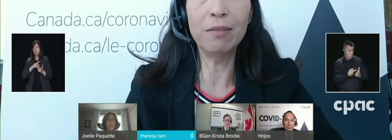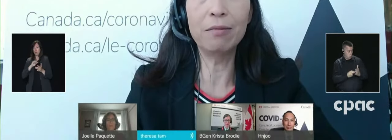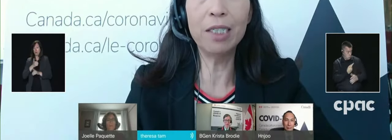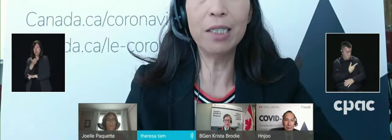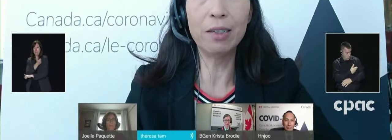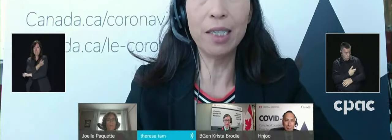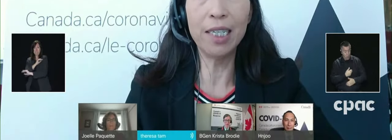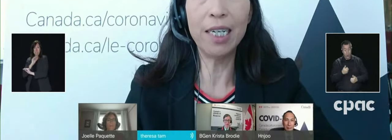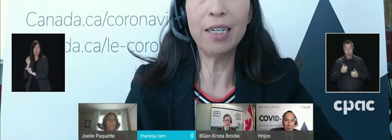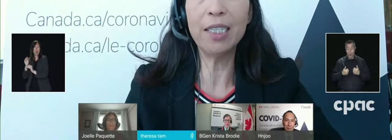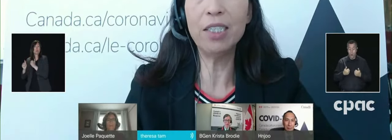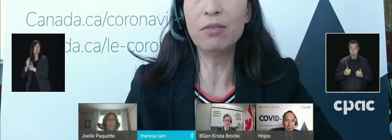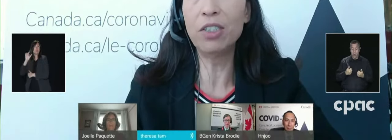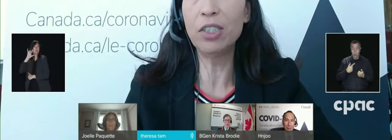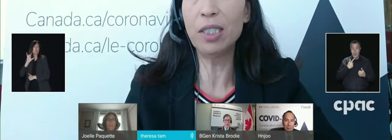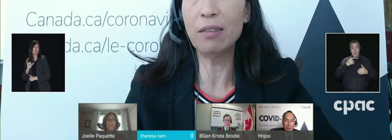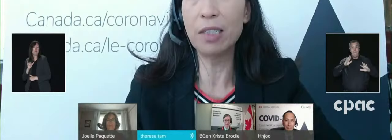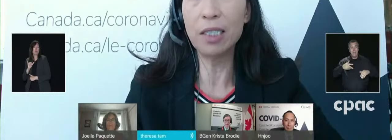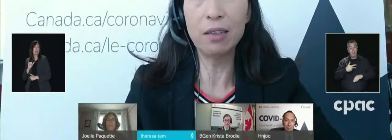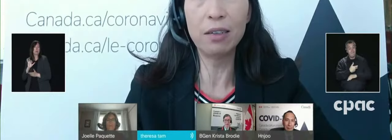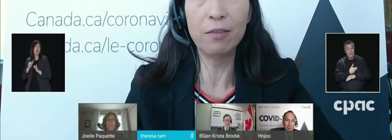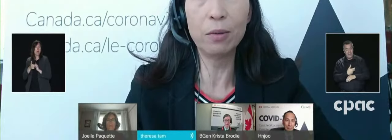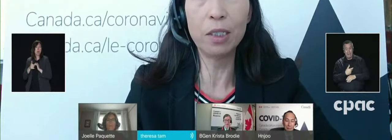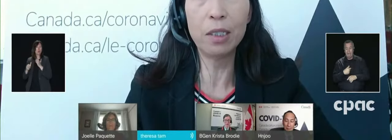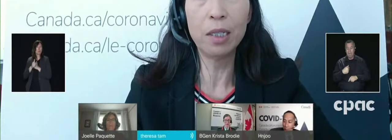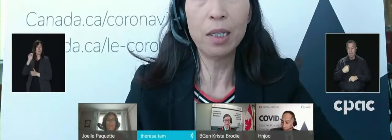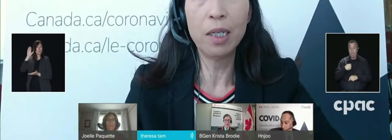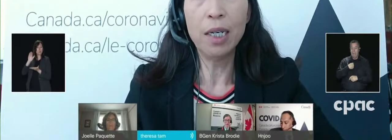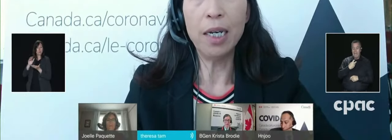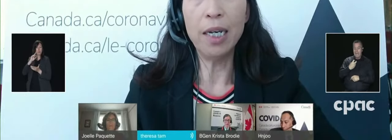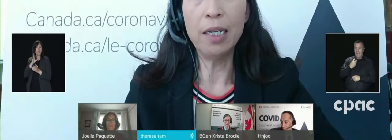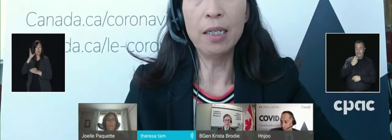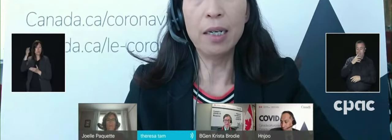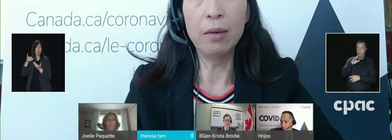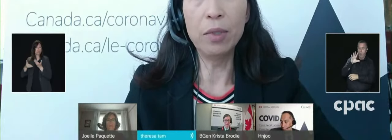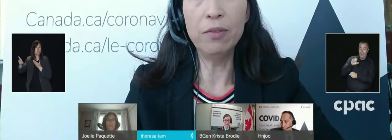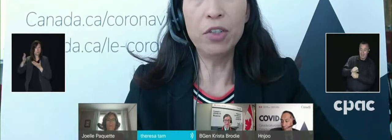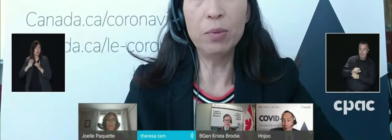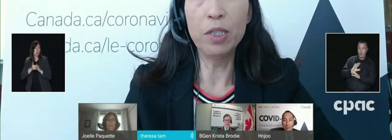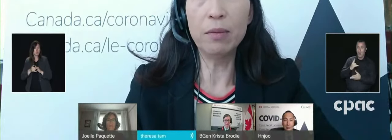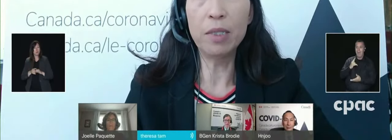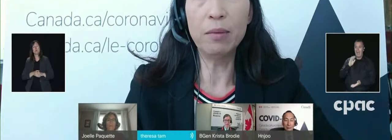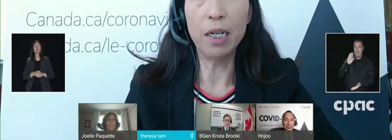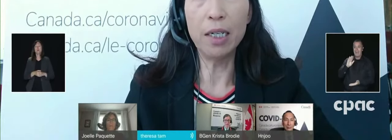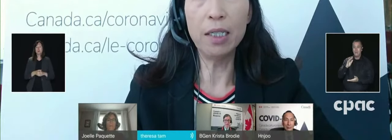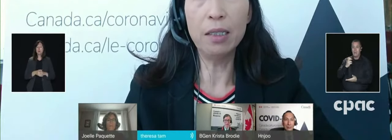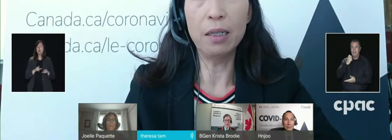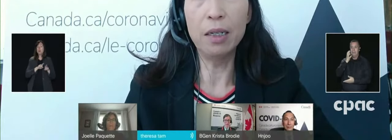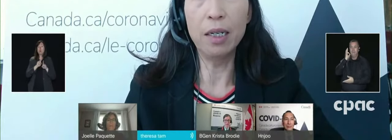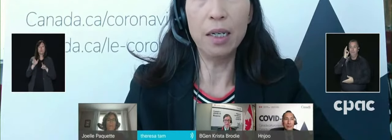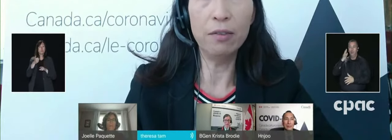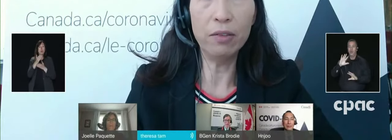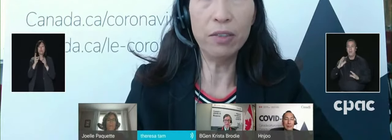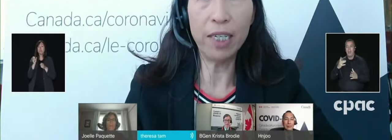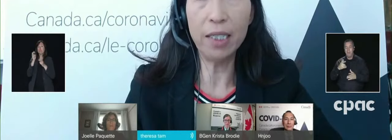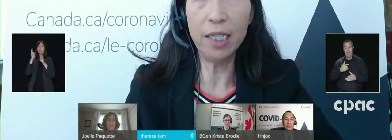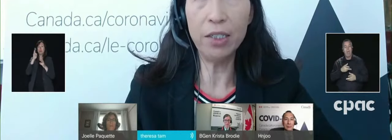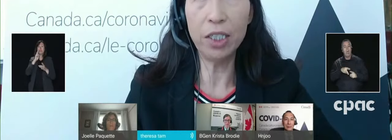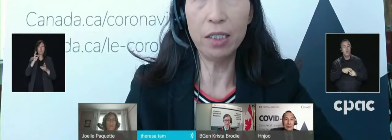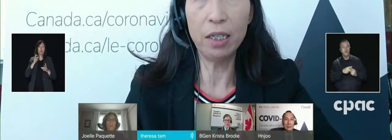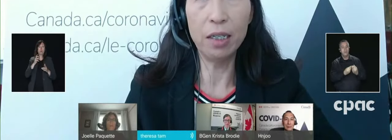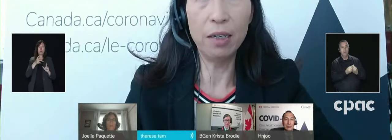What does that risk look like, and how can you reduce that risk going forwards? And we've just put up some guidance on life